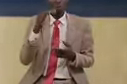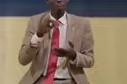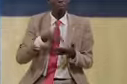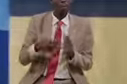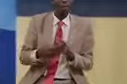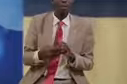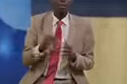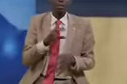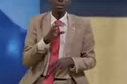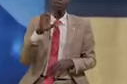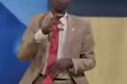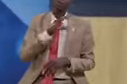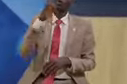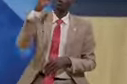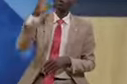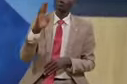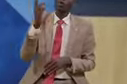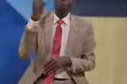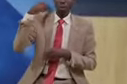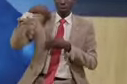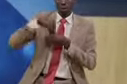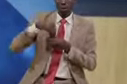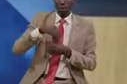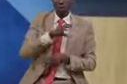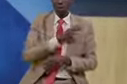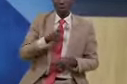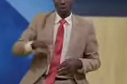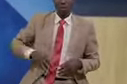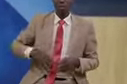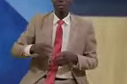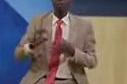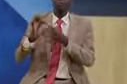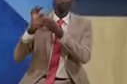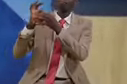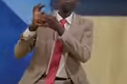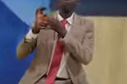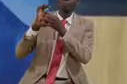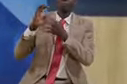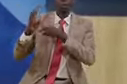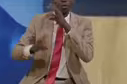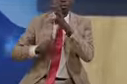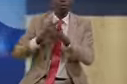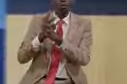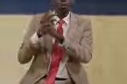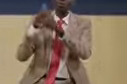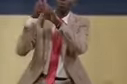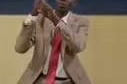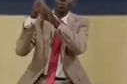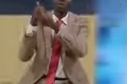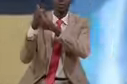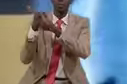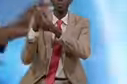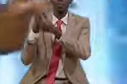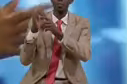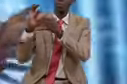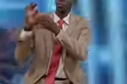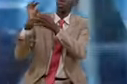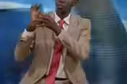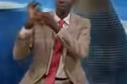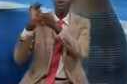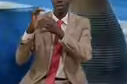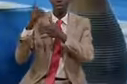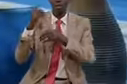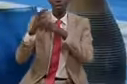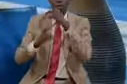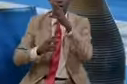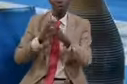in Christ, reconciling the world unto himself. Reconciling the